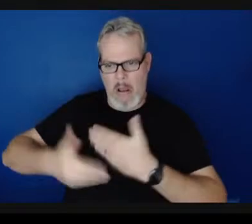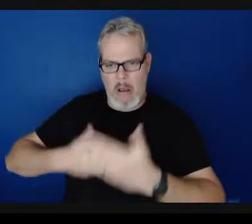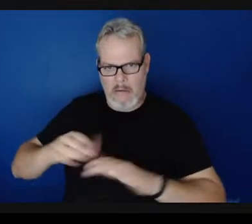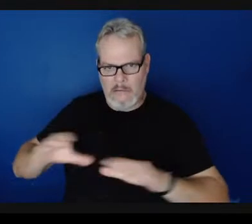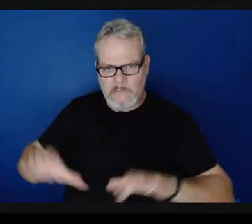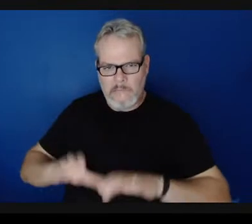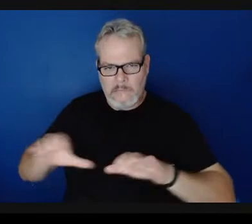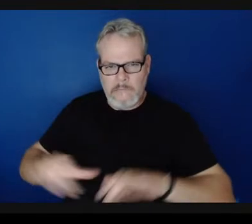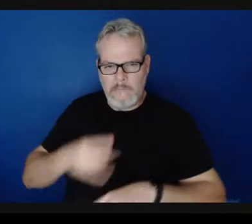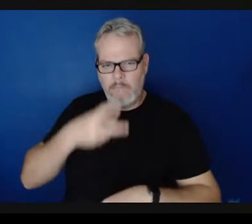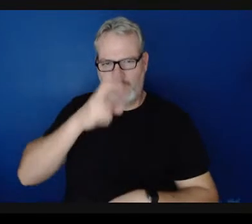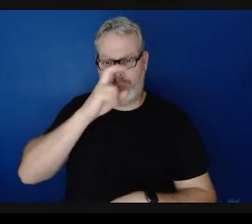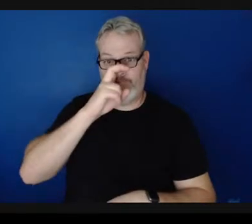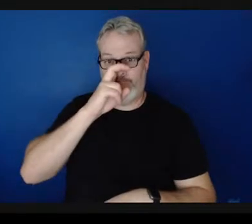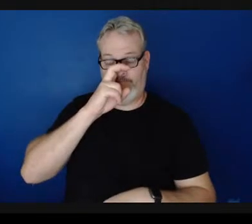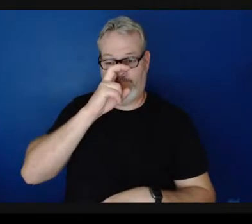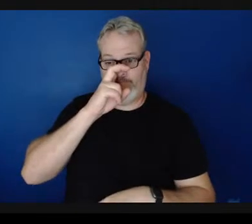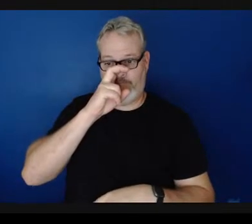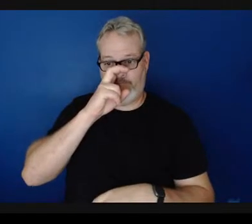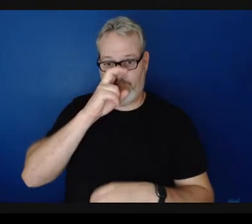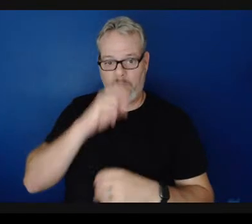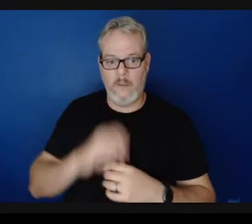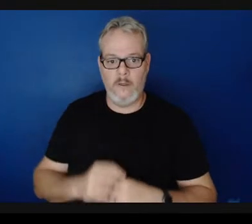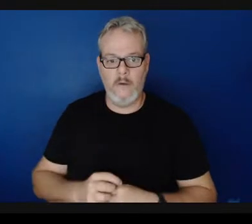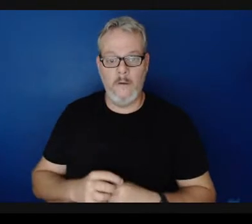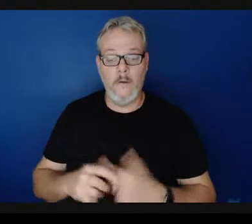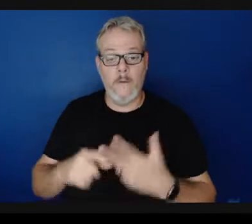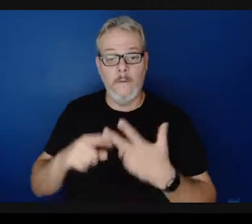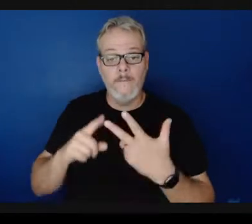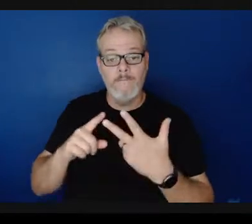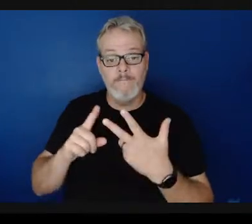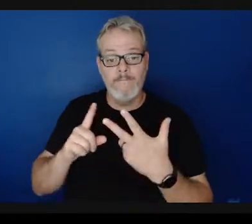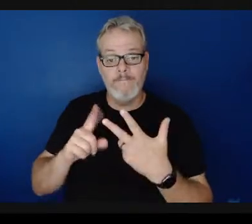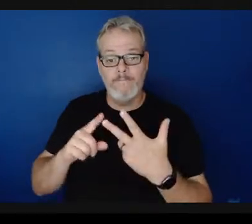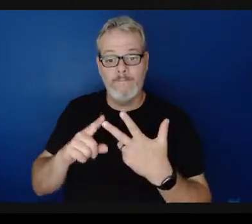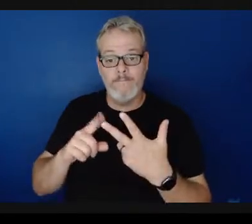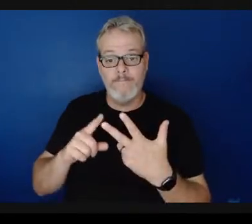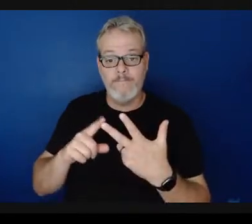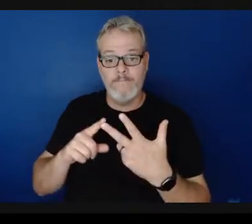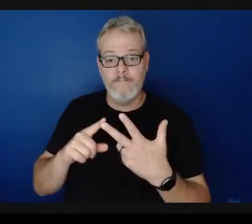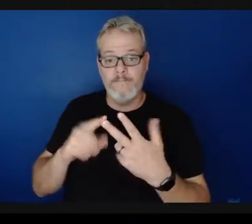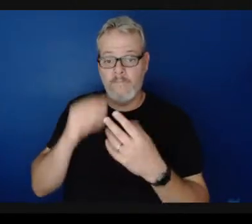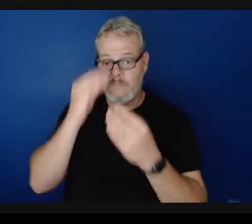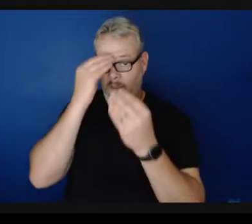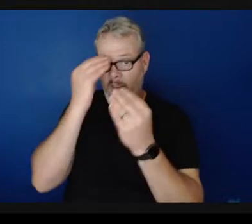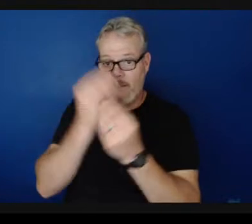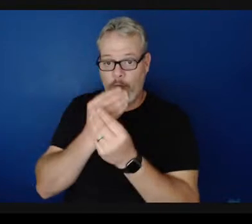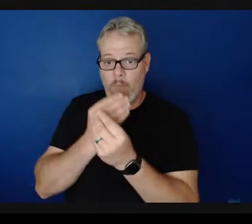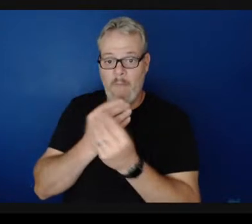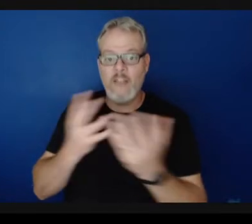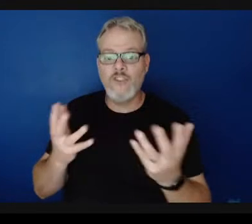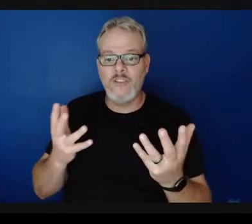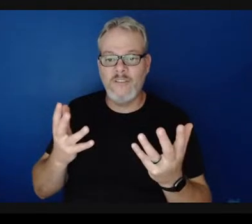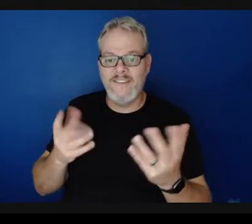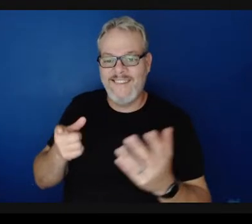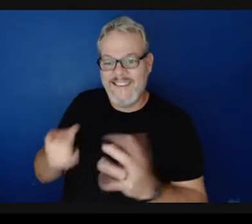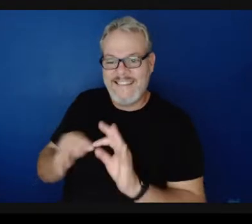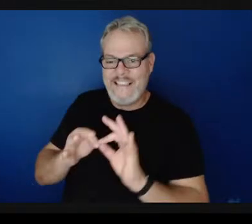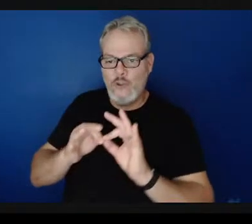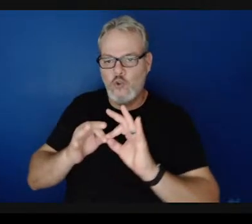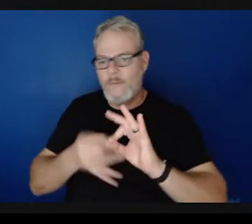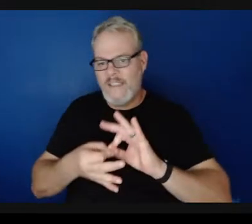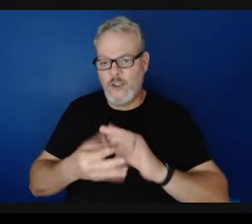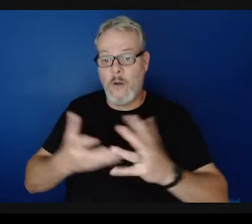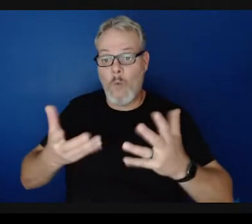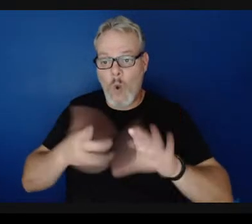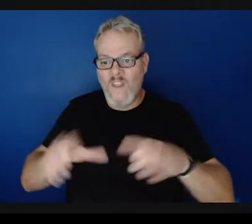rigorous approval process. The third type is information that is interpretation of what the